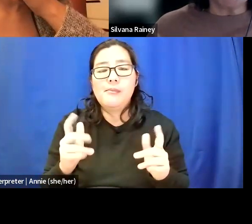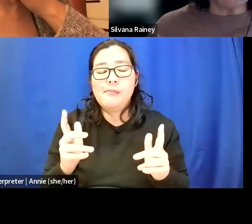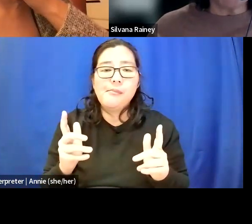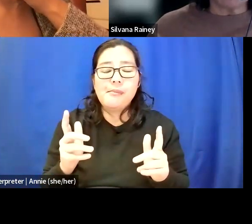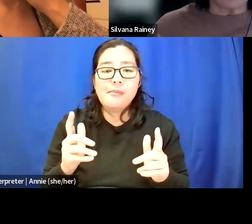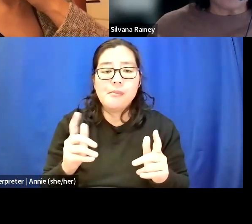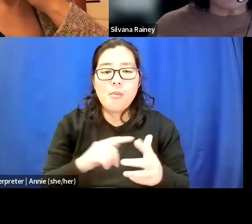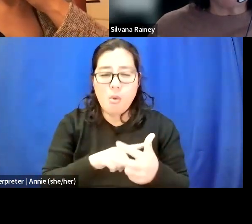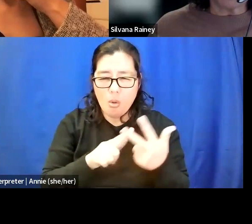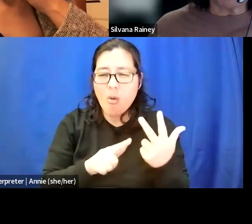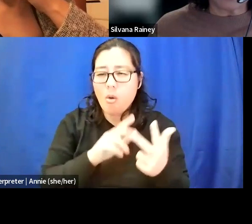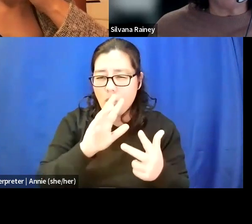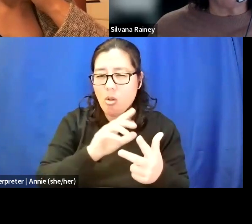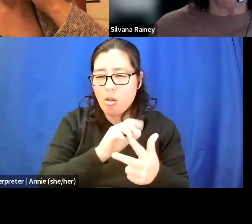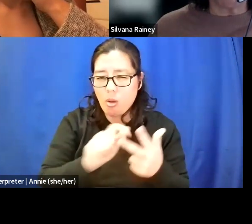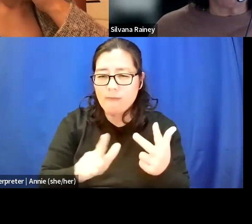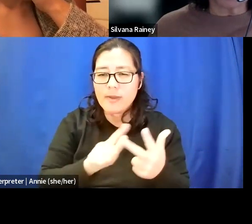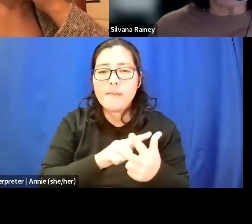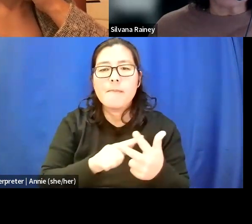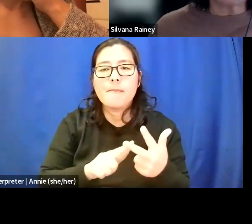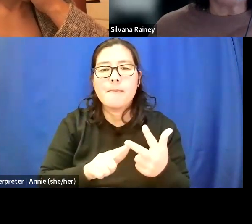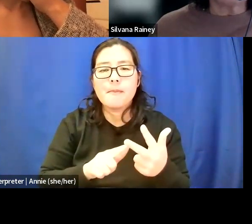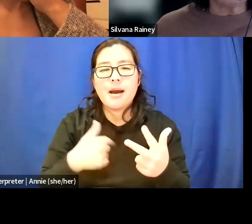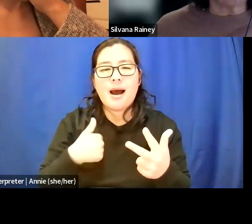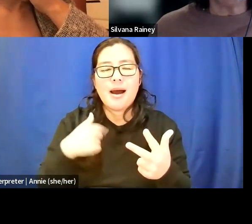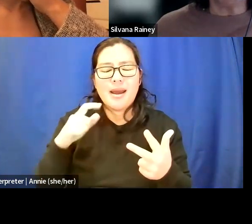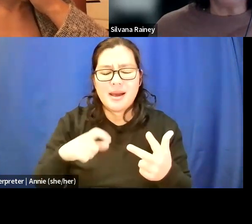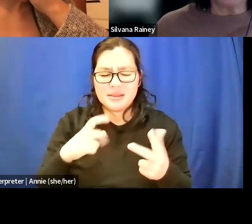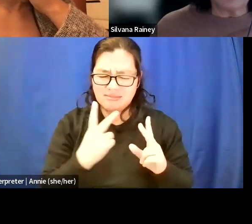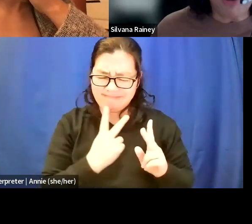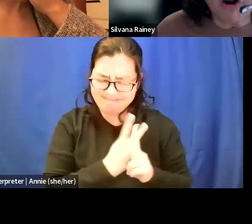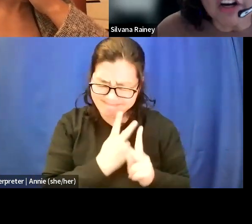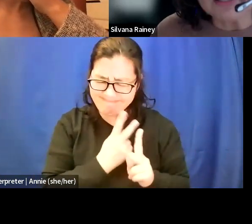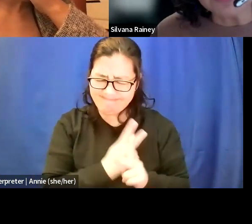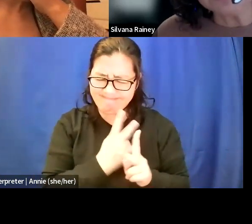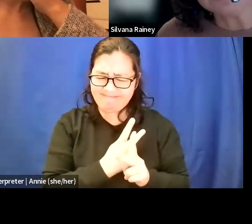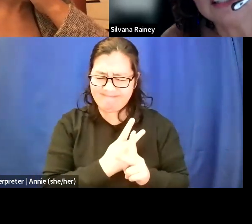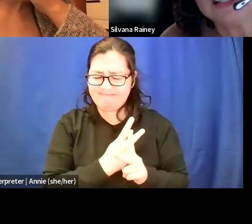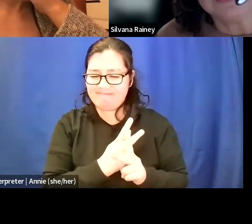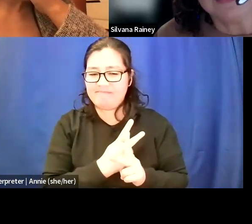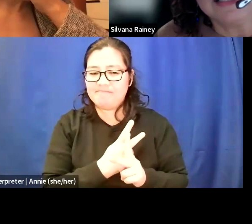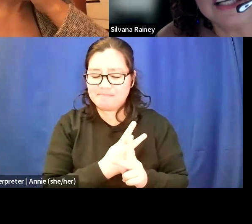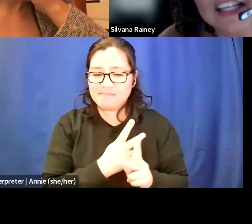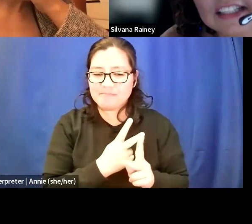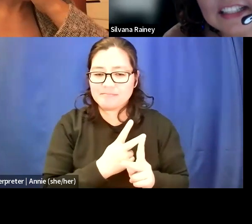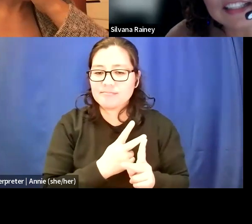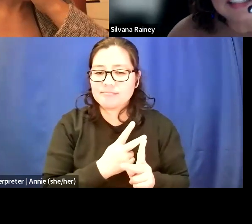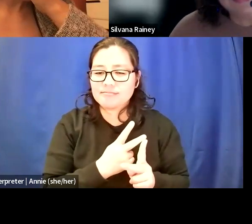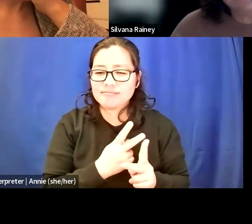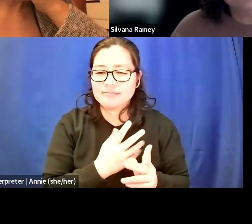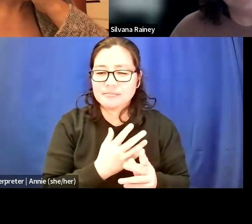all of them I have to kind of work really hard